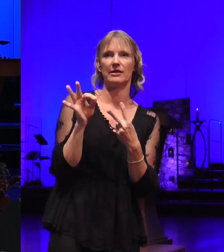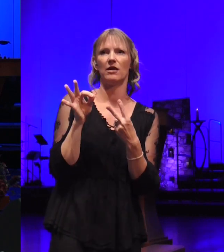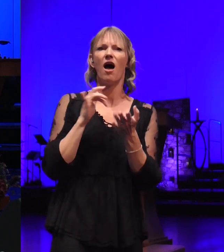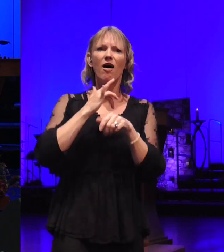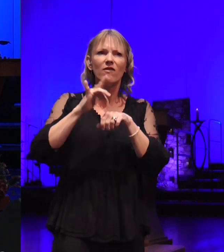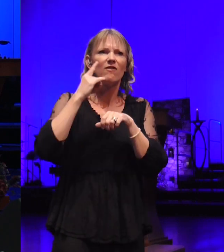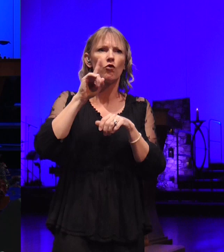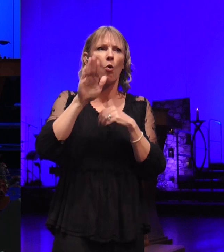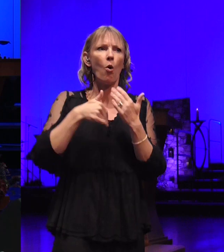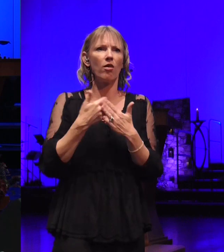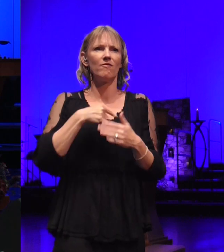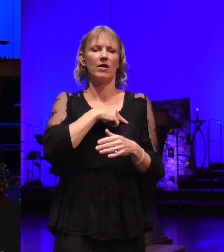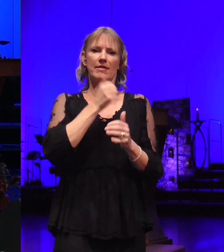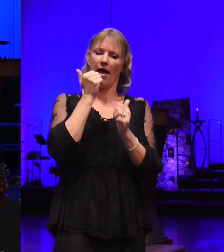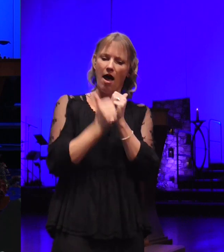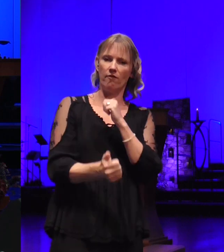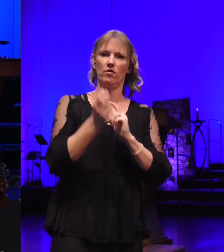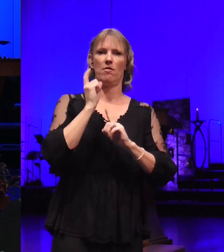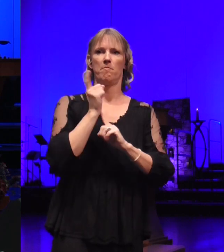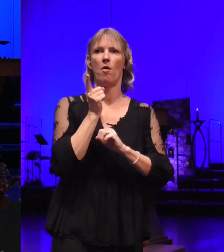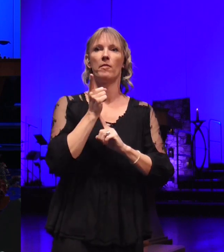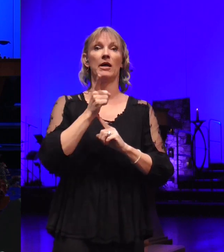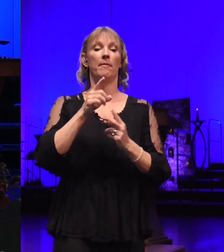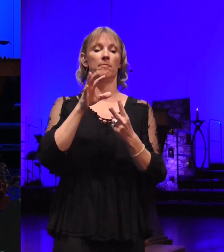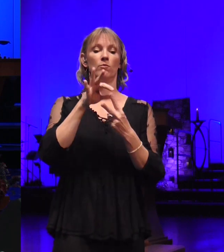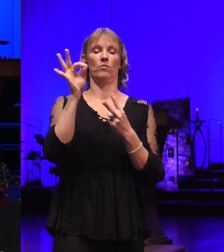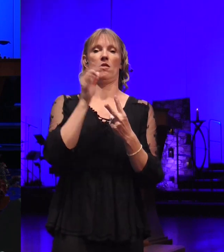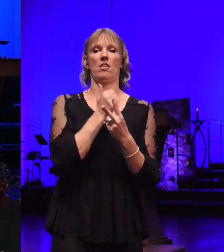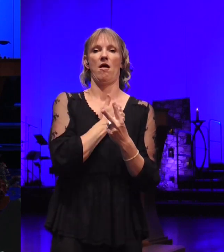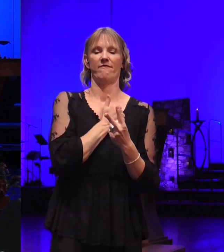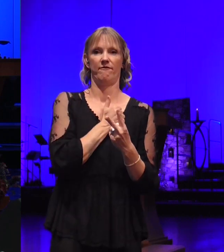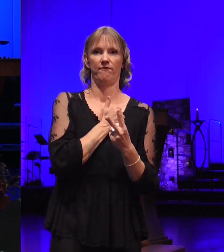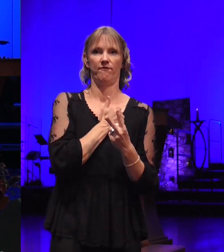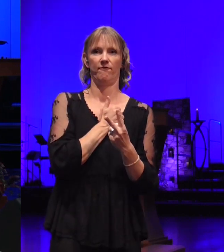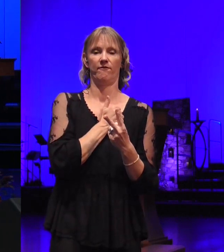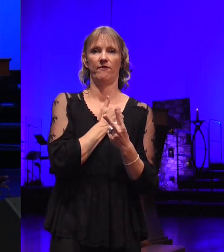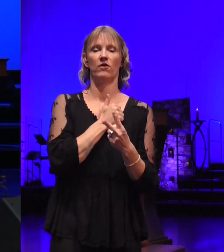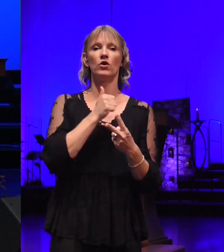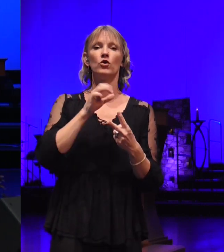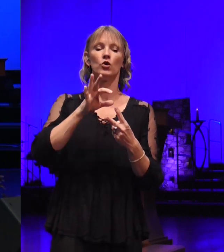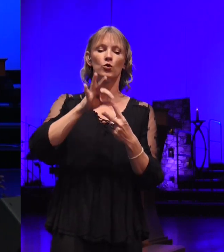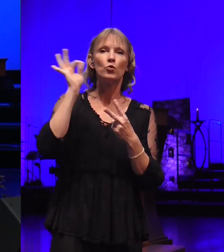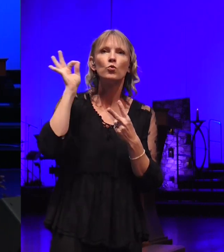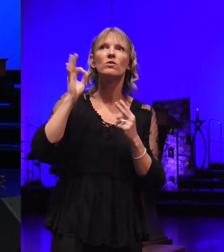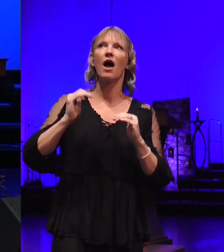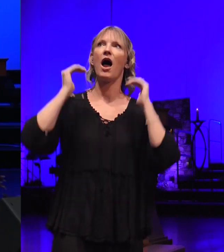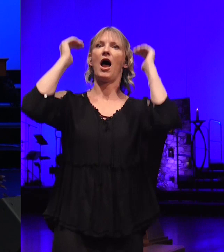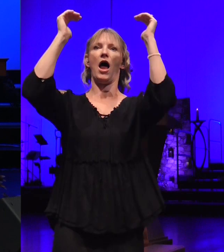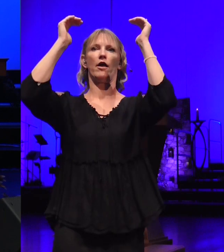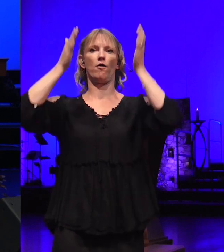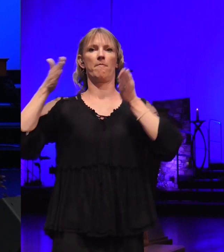to us at any moment to choose love, to choose a higher way,